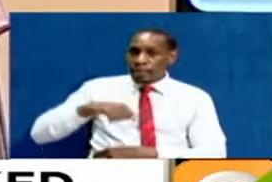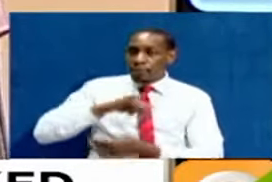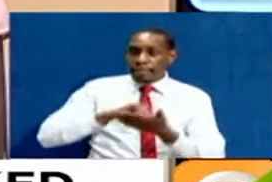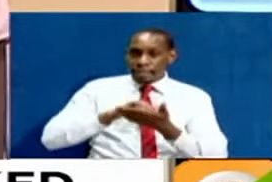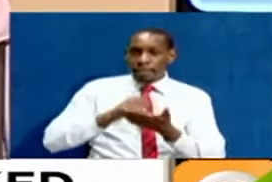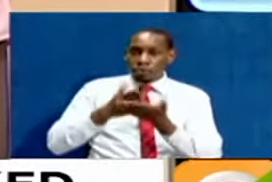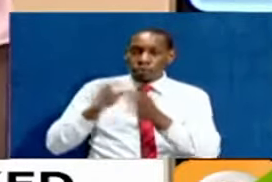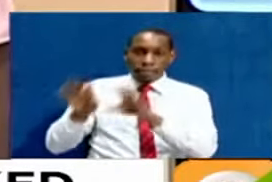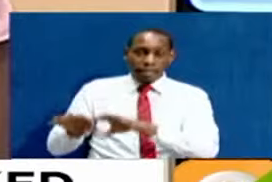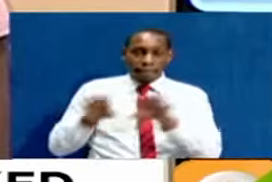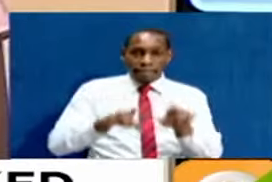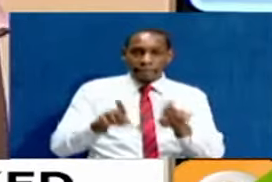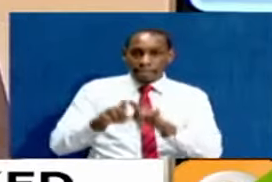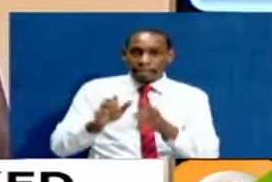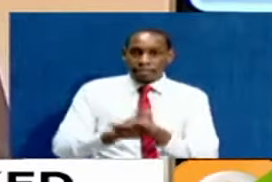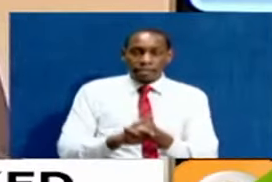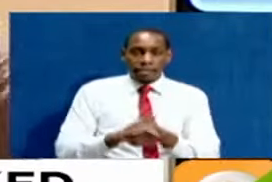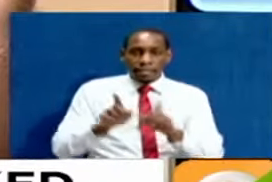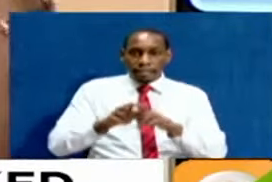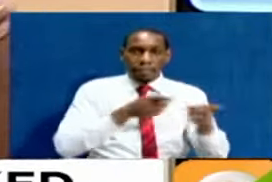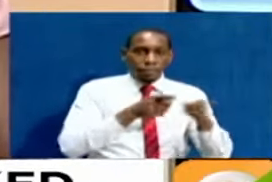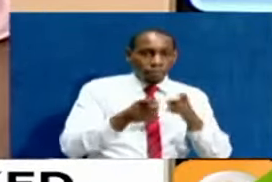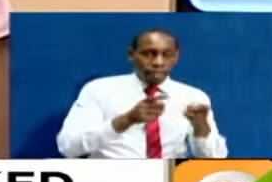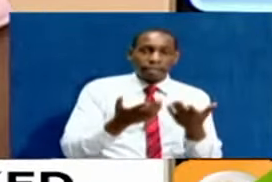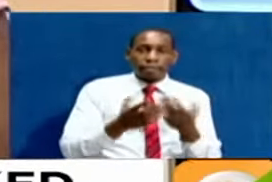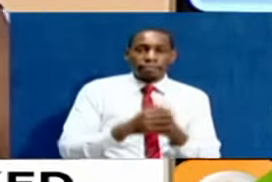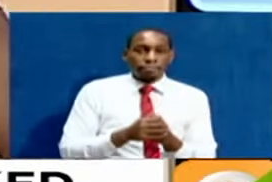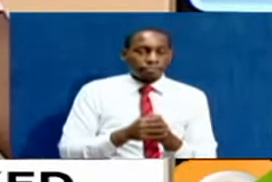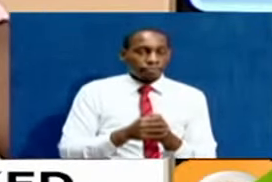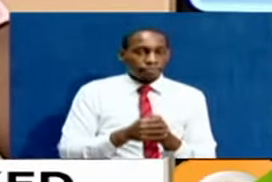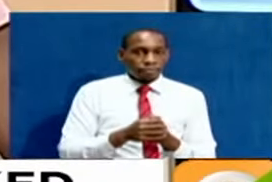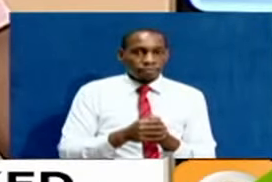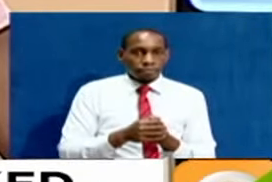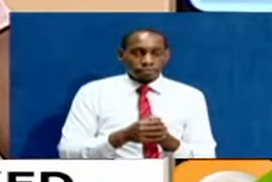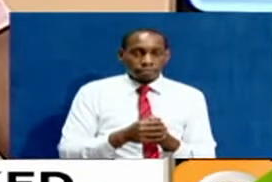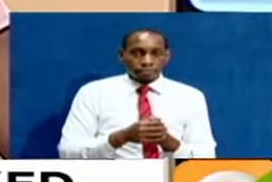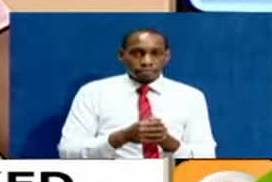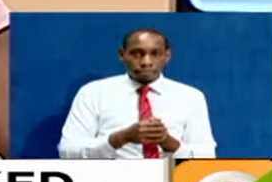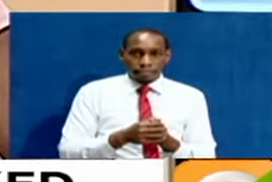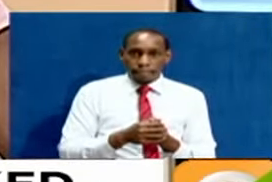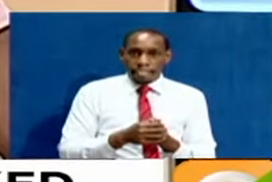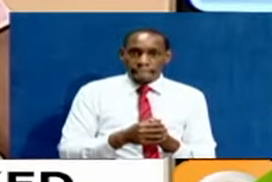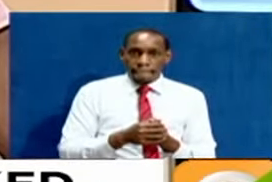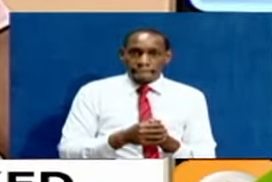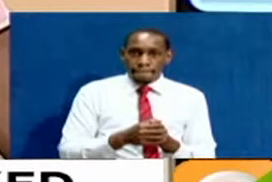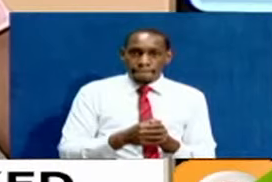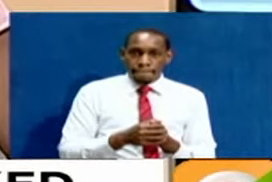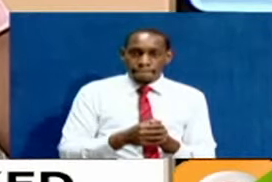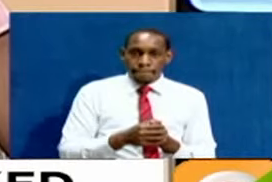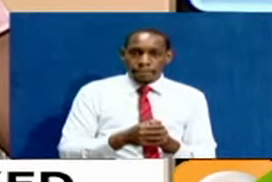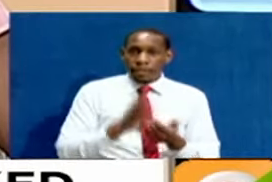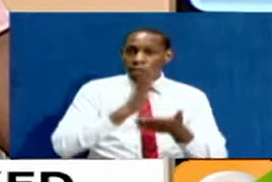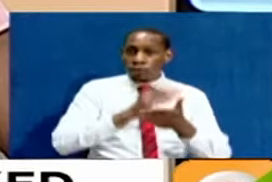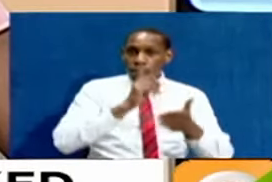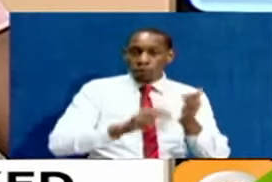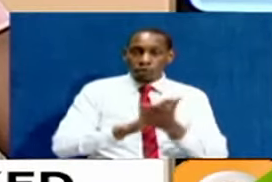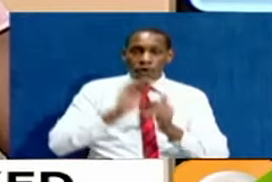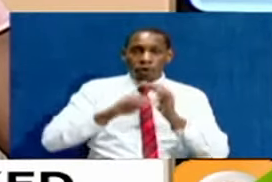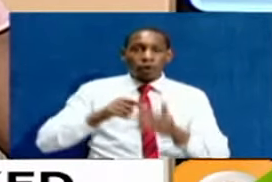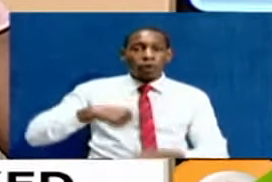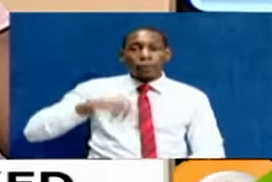we went through this and this is how we handled the second, third, fourth, fifth wave of this thing. The truth is we all